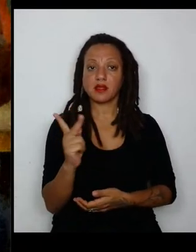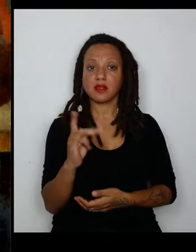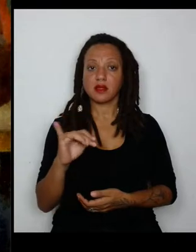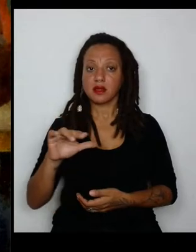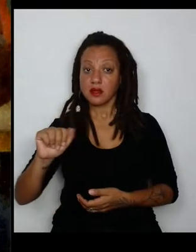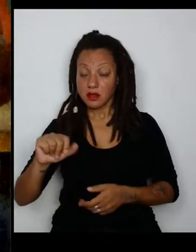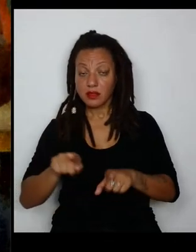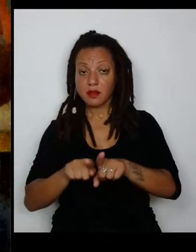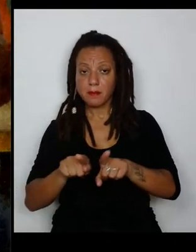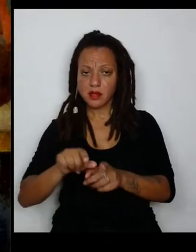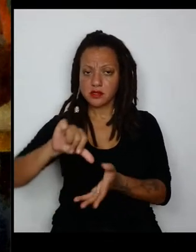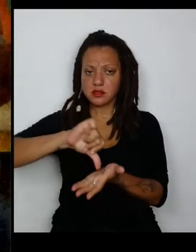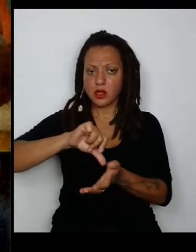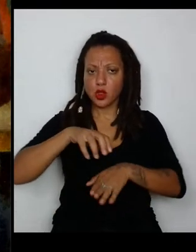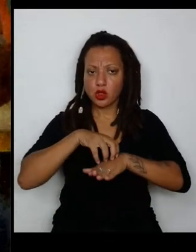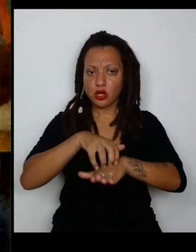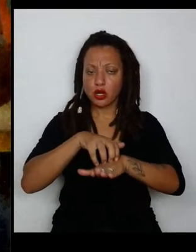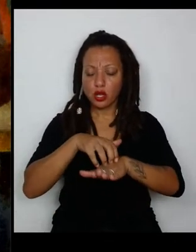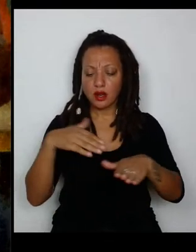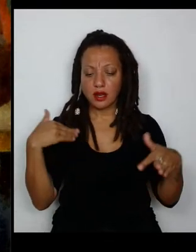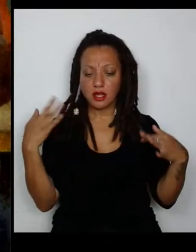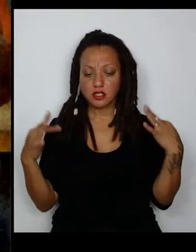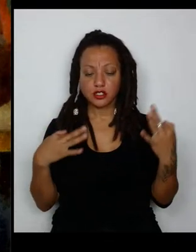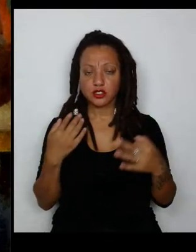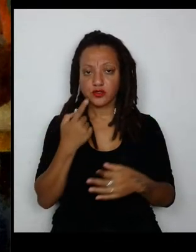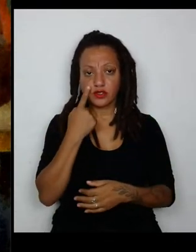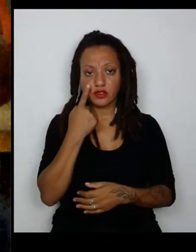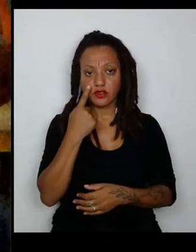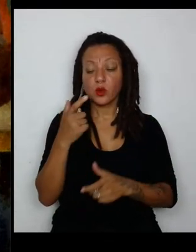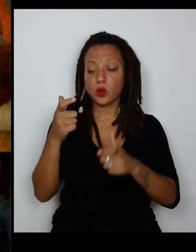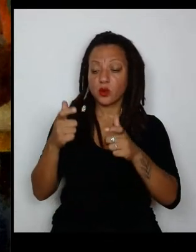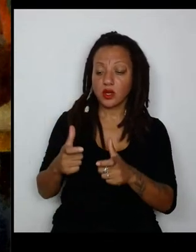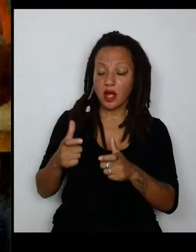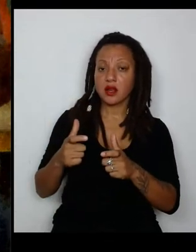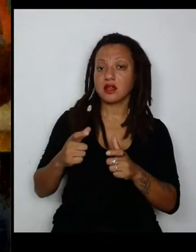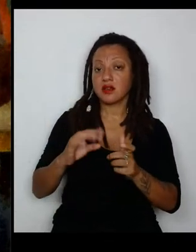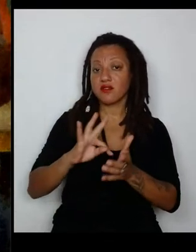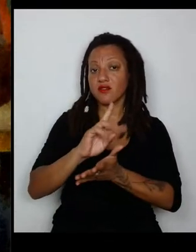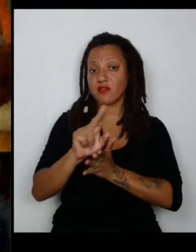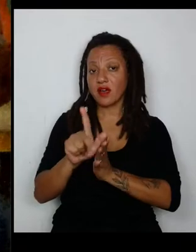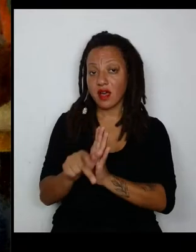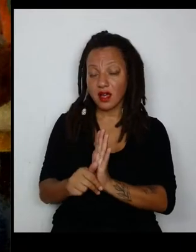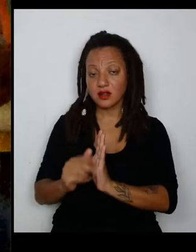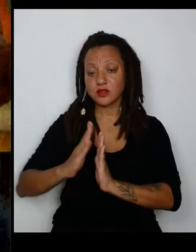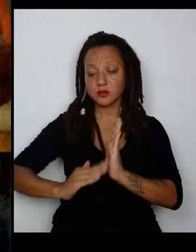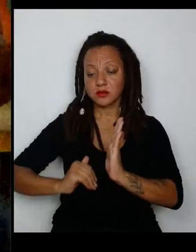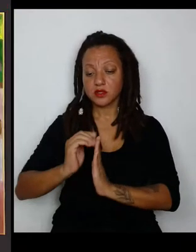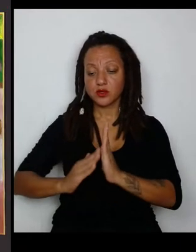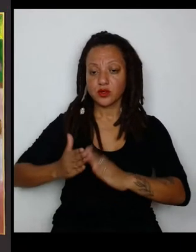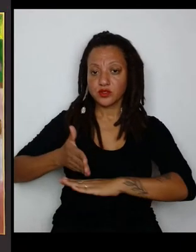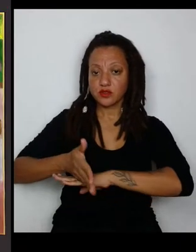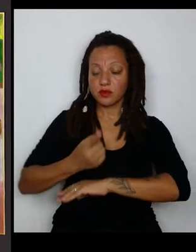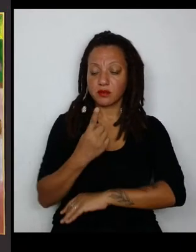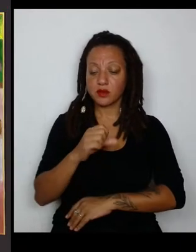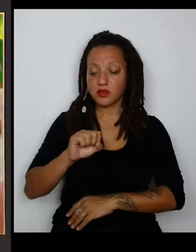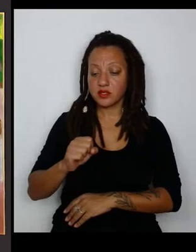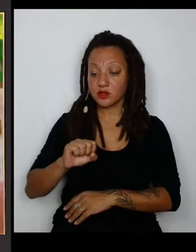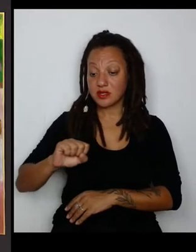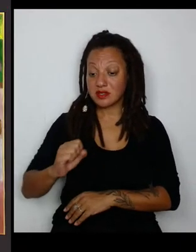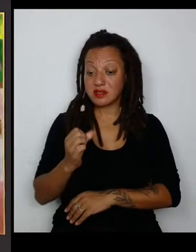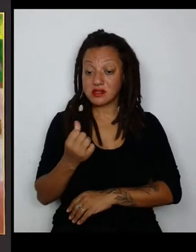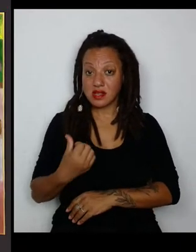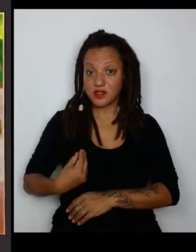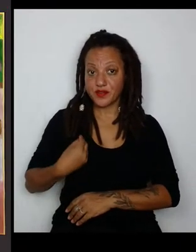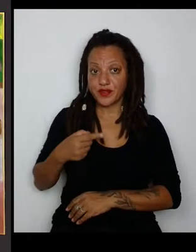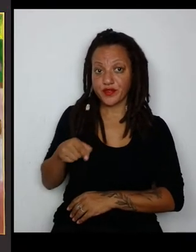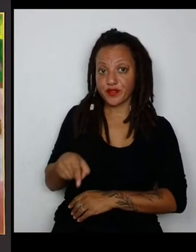poncian glowneck where gogan and other painters resided beginning in 1886. next slide while he was there gauguin decorated his studio